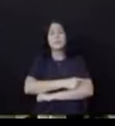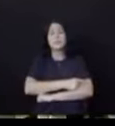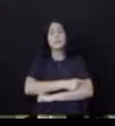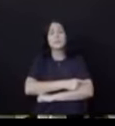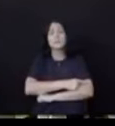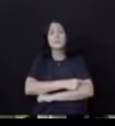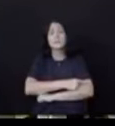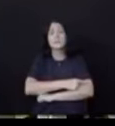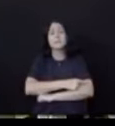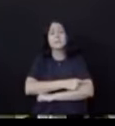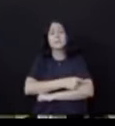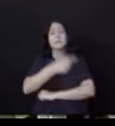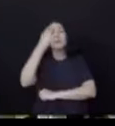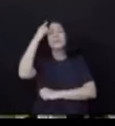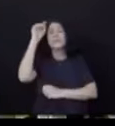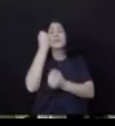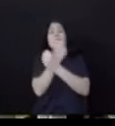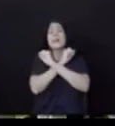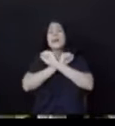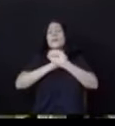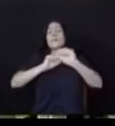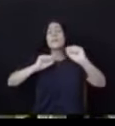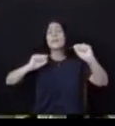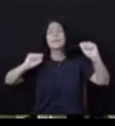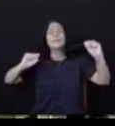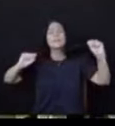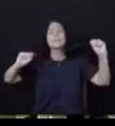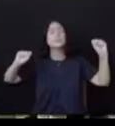for salvation